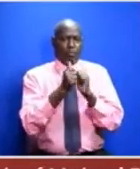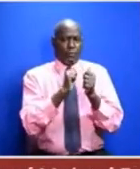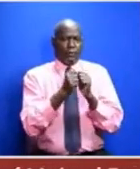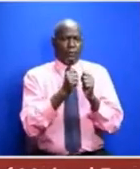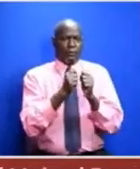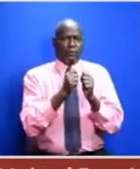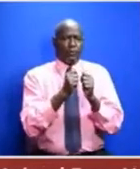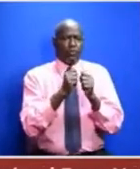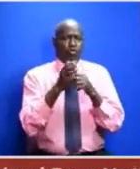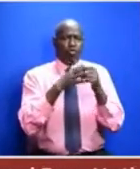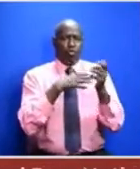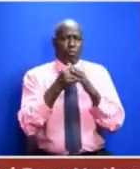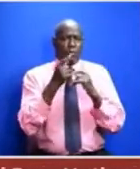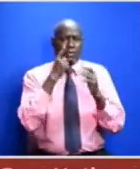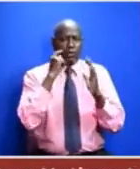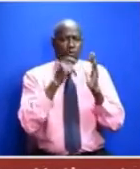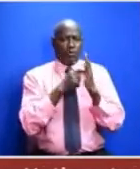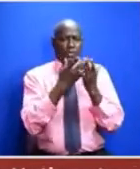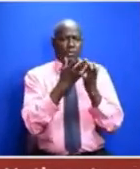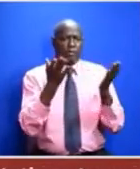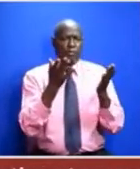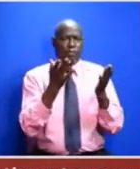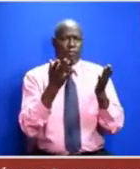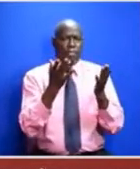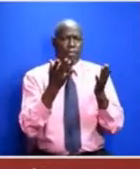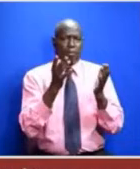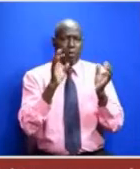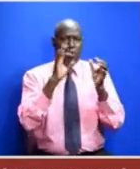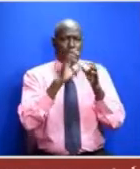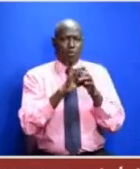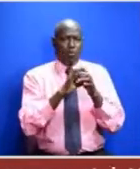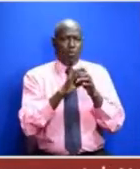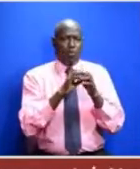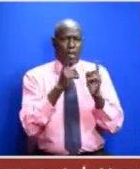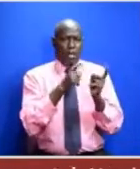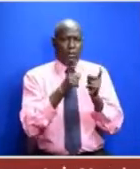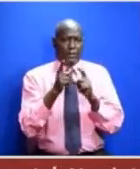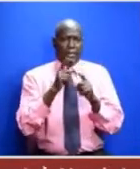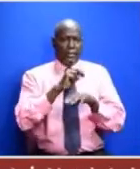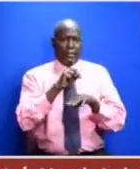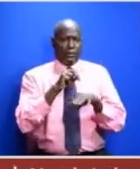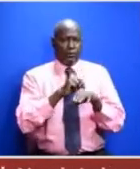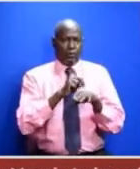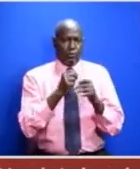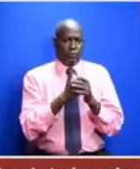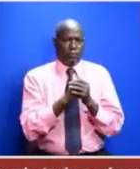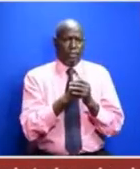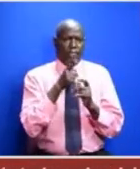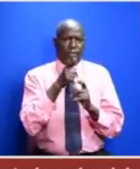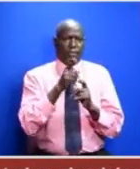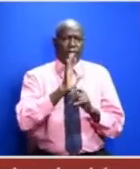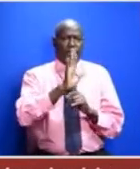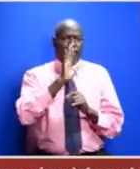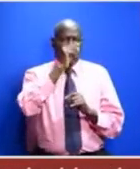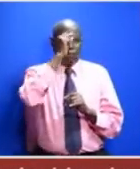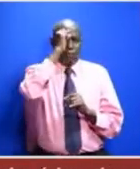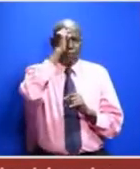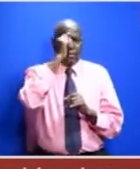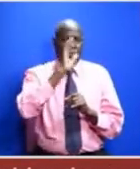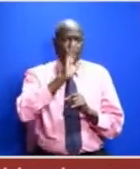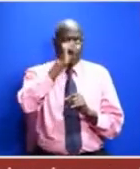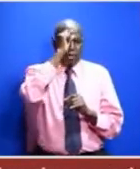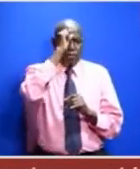competencies, and nobody recognizes them, belong to the hustler nation. And this is their government, and